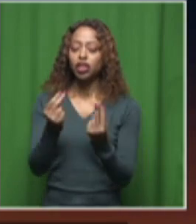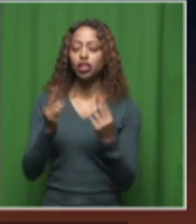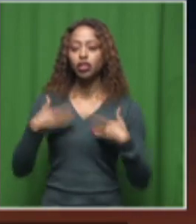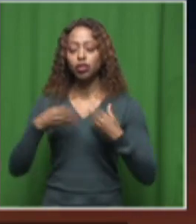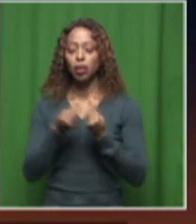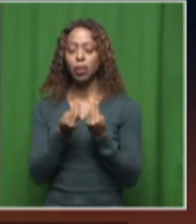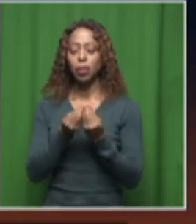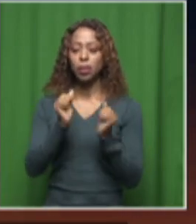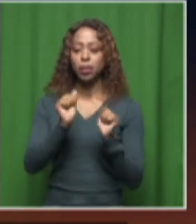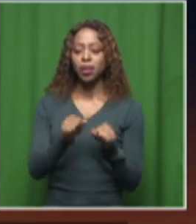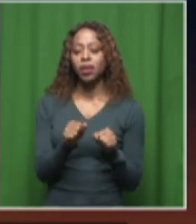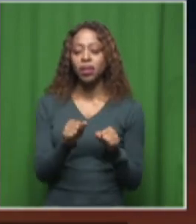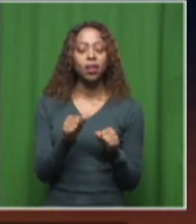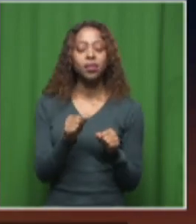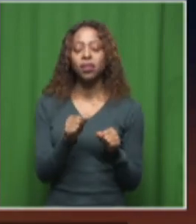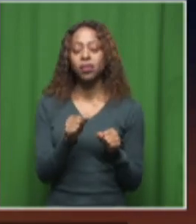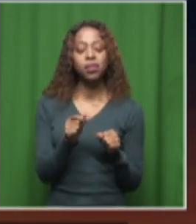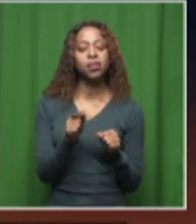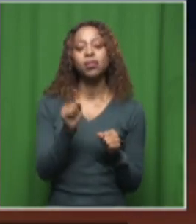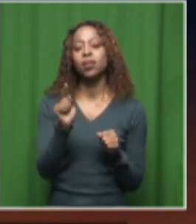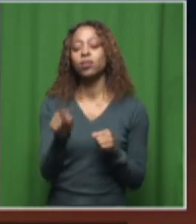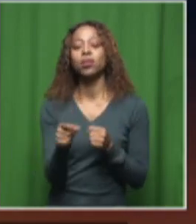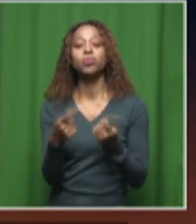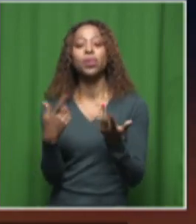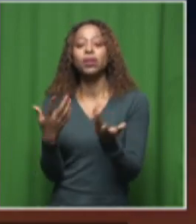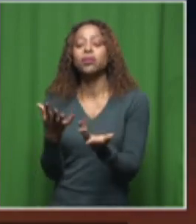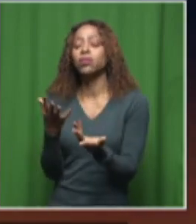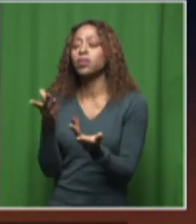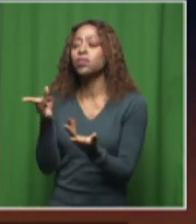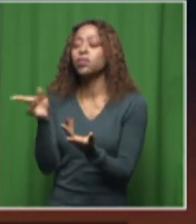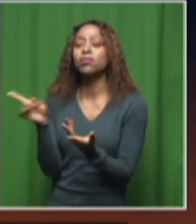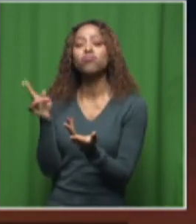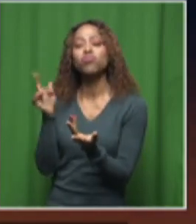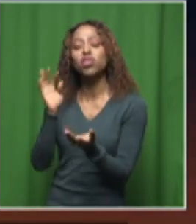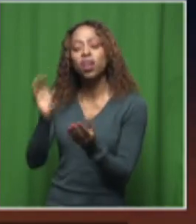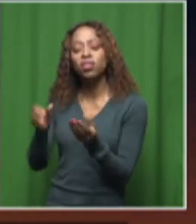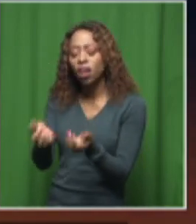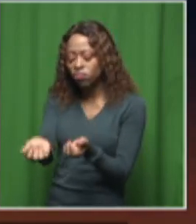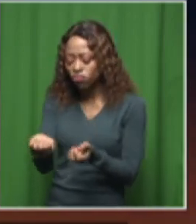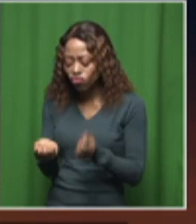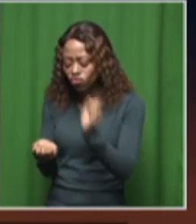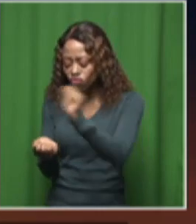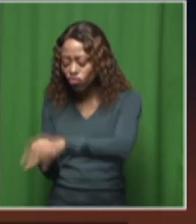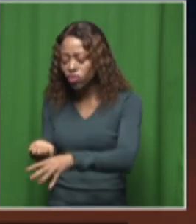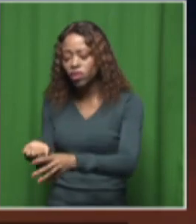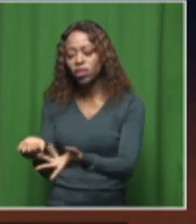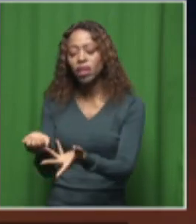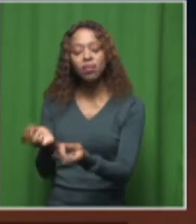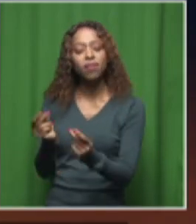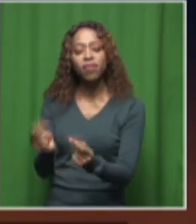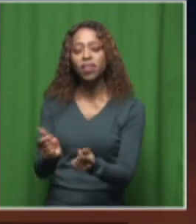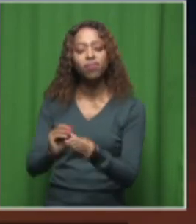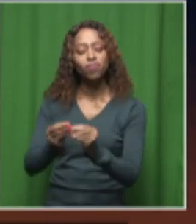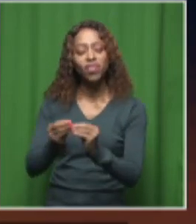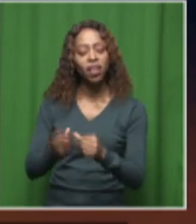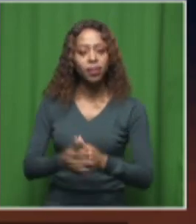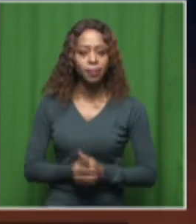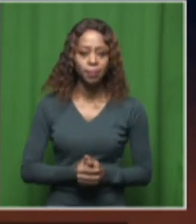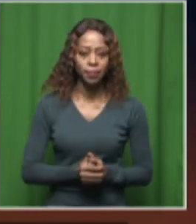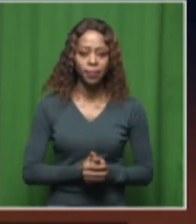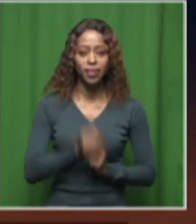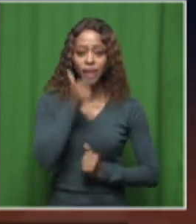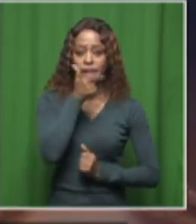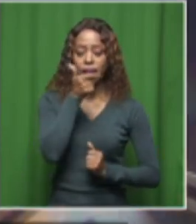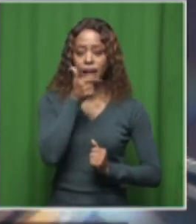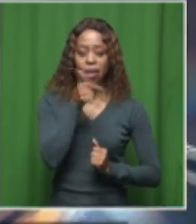be. Yeah, so things like your chicken nuggets, your chicken strips that you can throw into the air fryer that are good, quick and fast to make. Yeah. How do we make